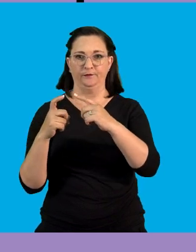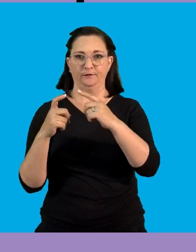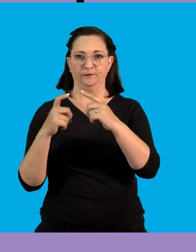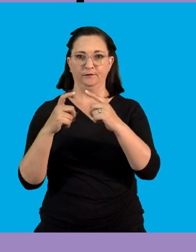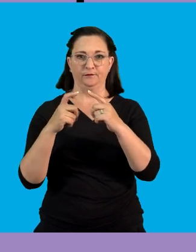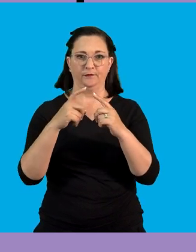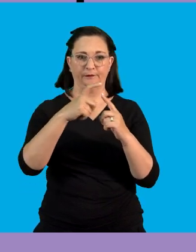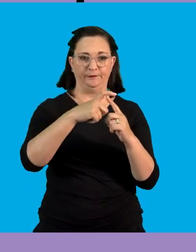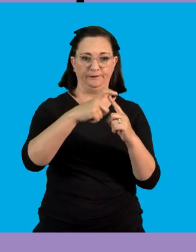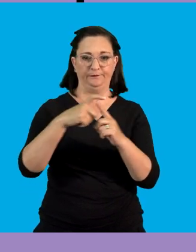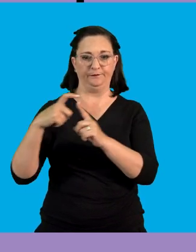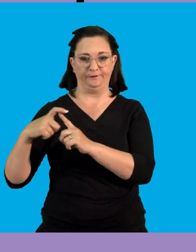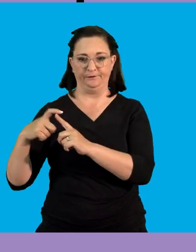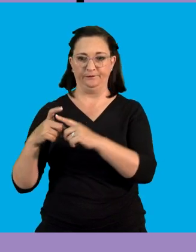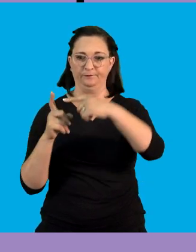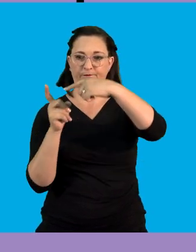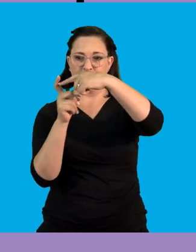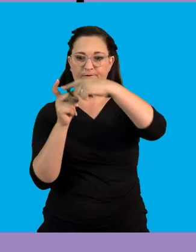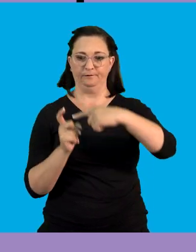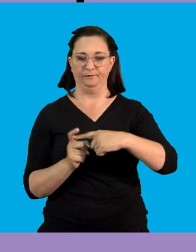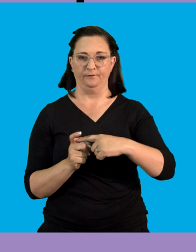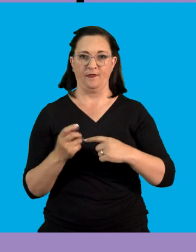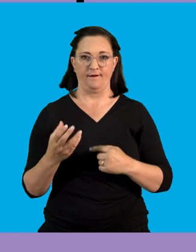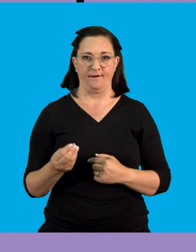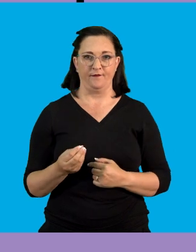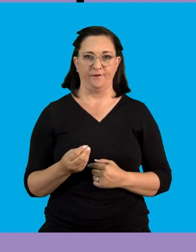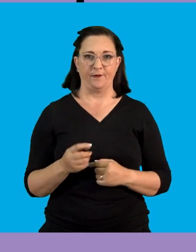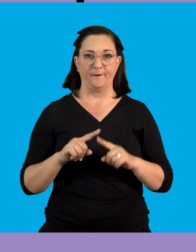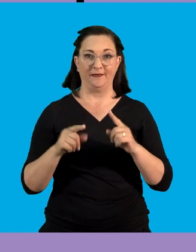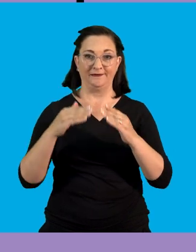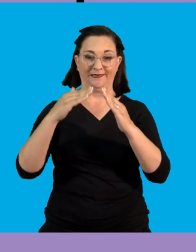Information. Angle A is 100 degrees